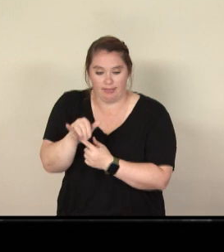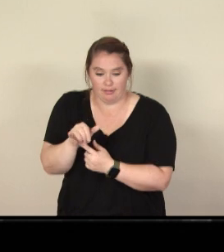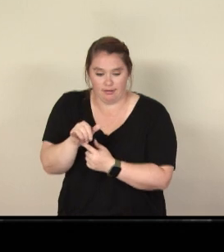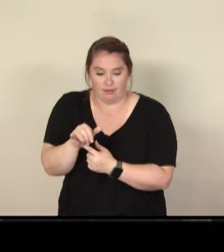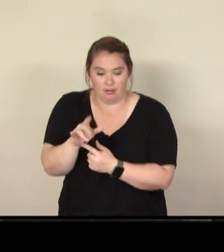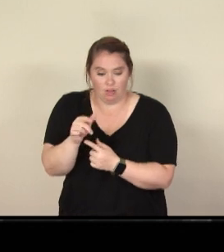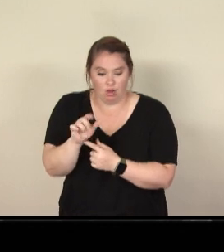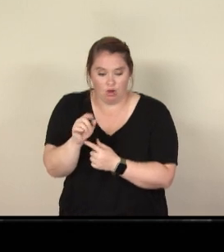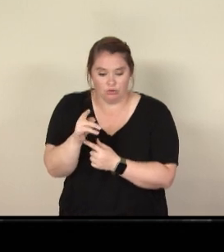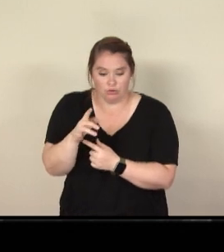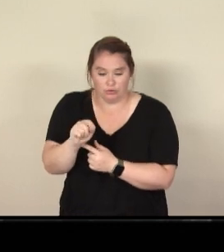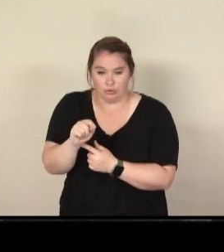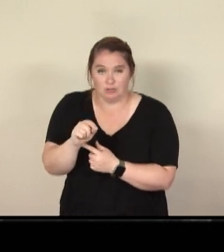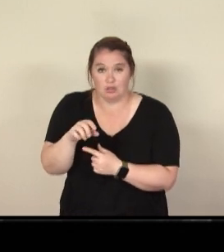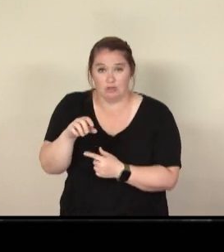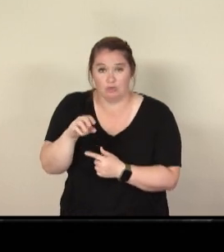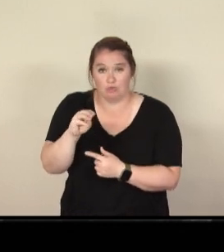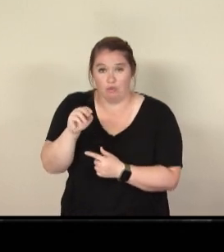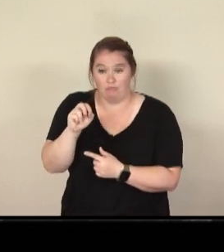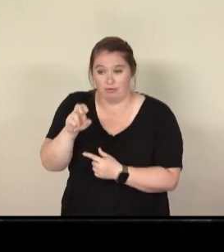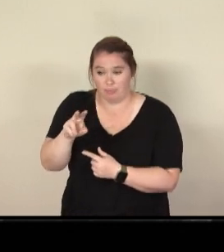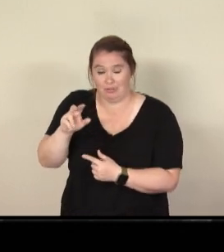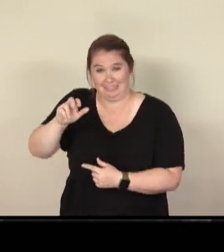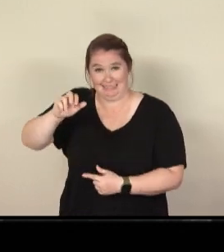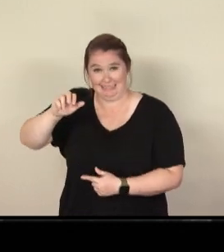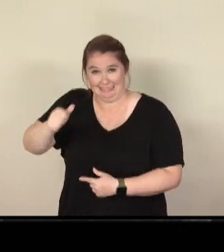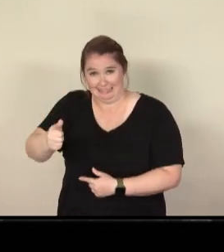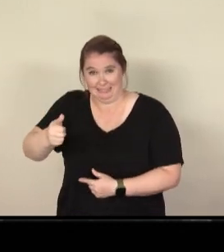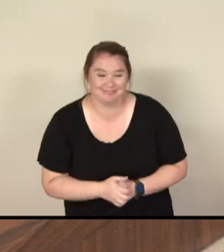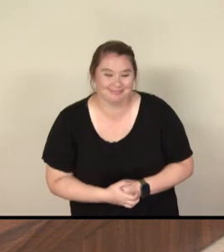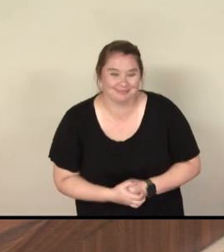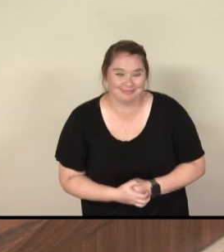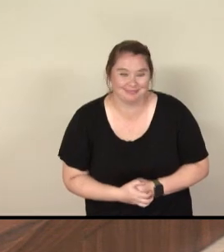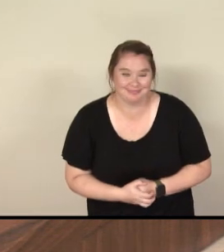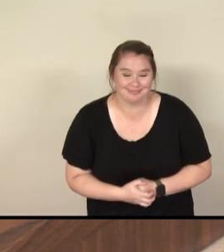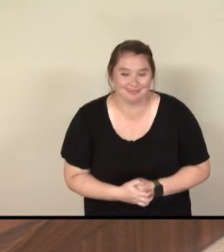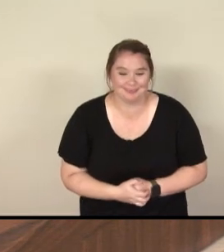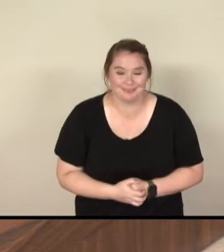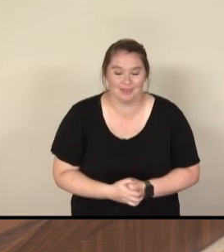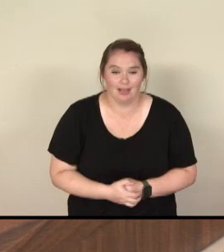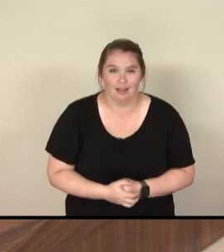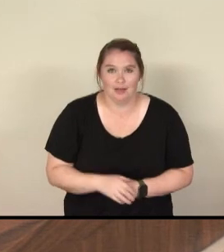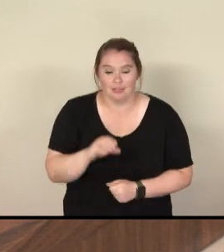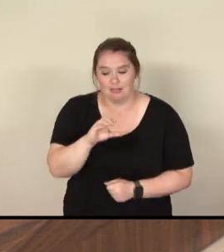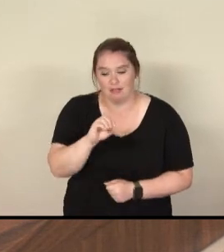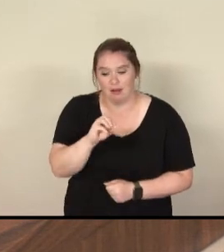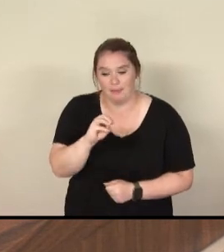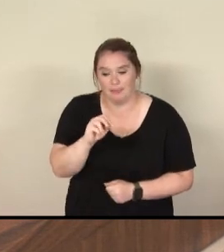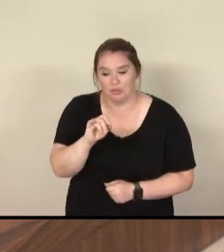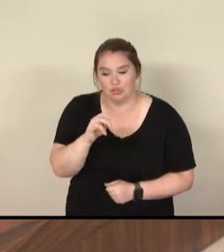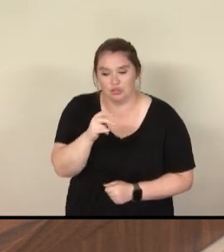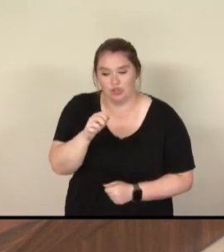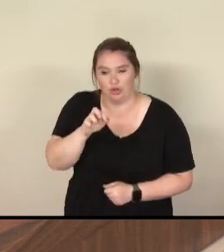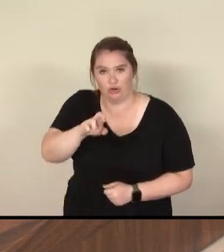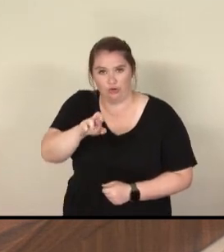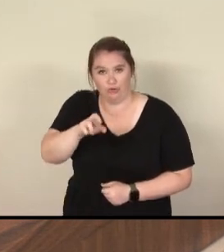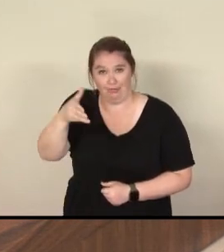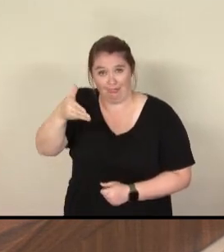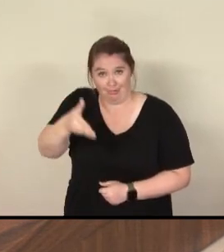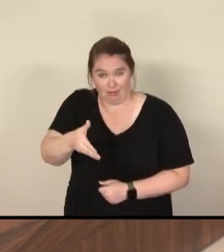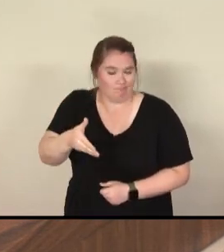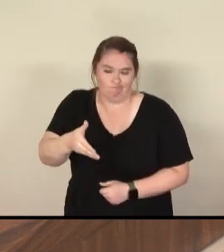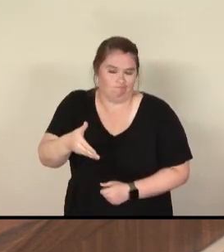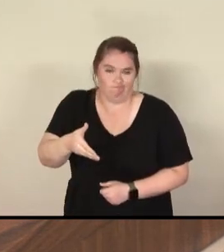October the 10th at the Travis County Civil Courthouse in Austin the commissioner was not there and there were some